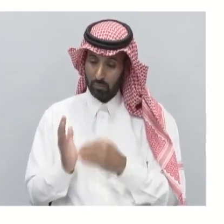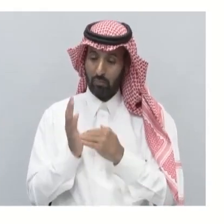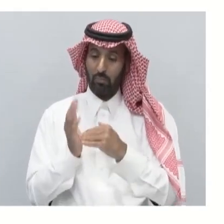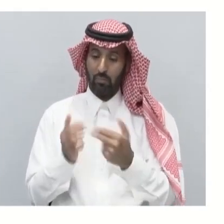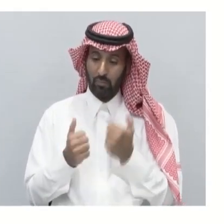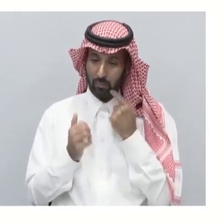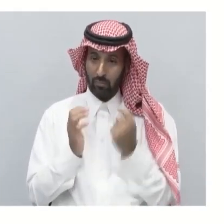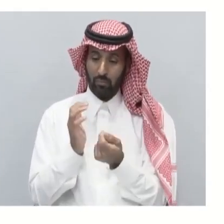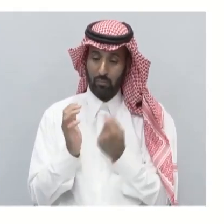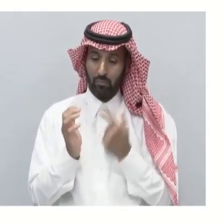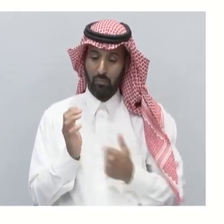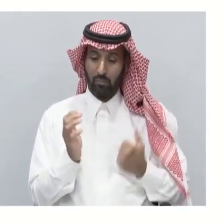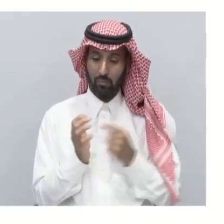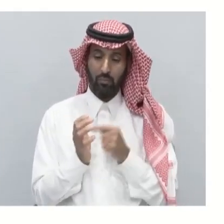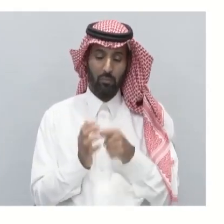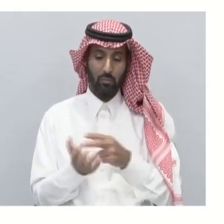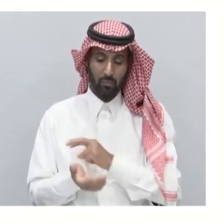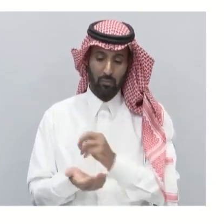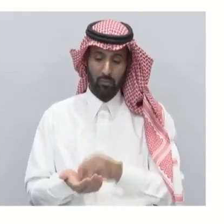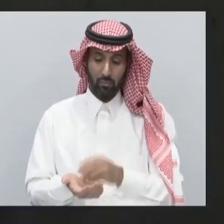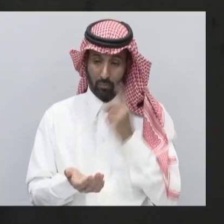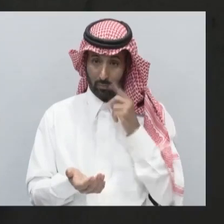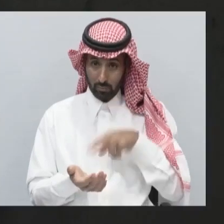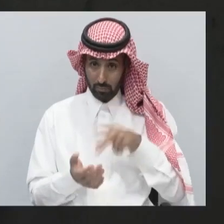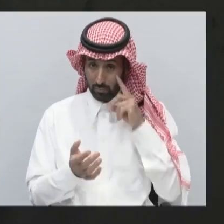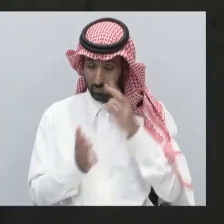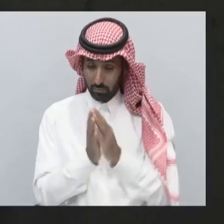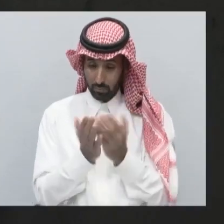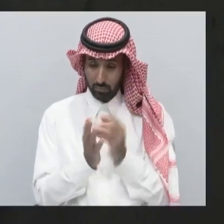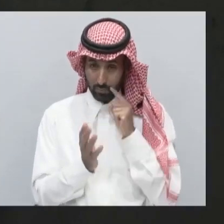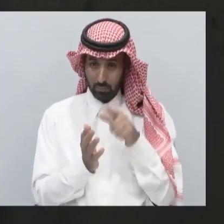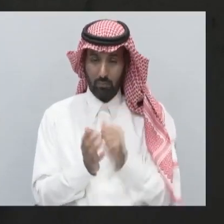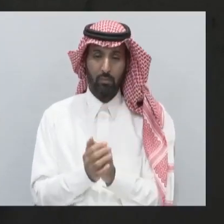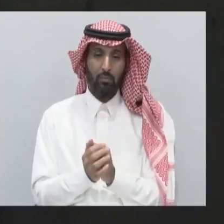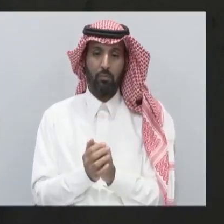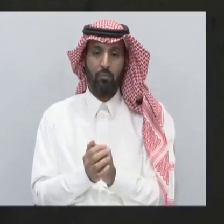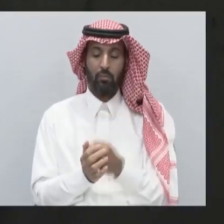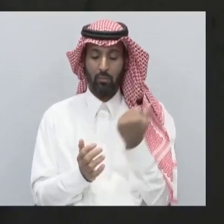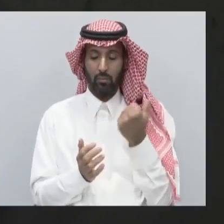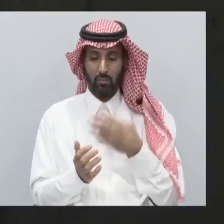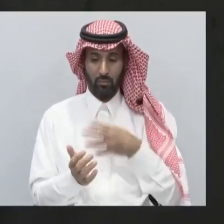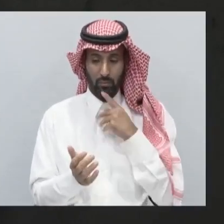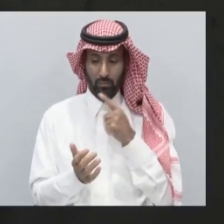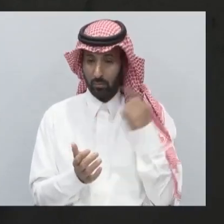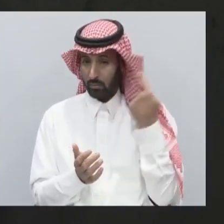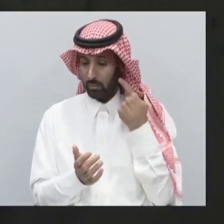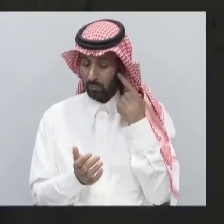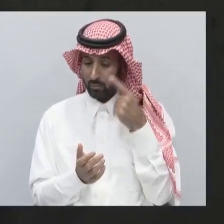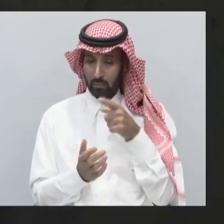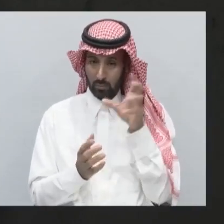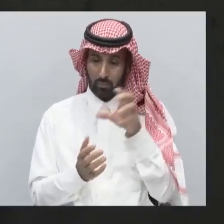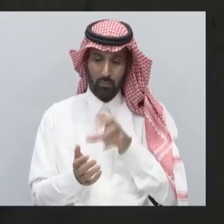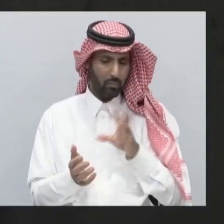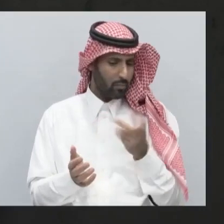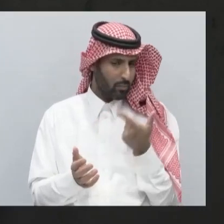the signature within this email. You will find it in your books on page 41. Listen and try to